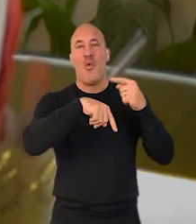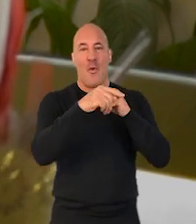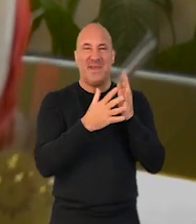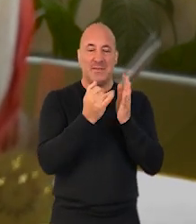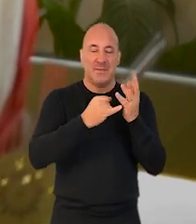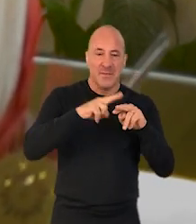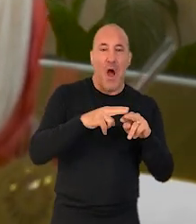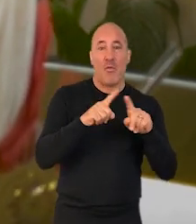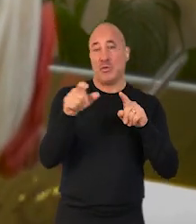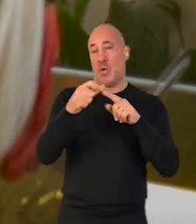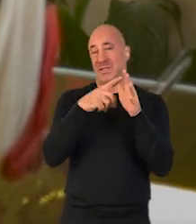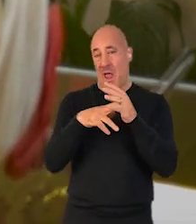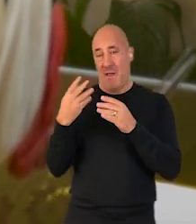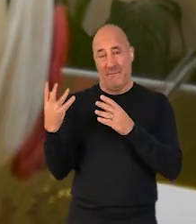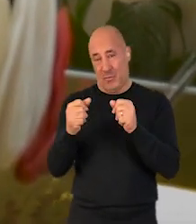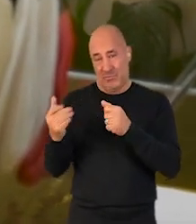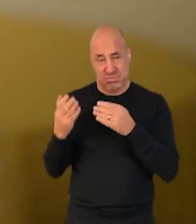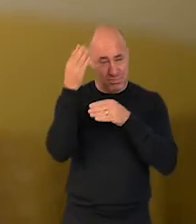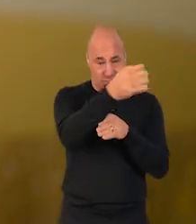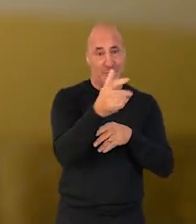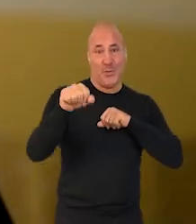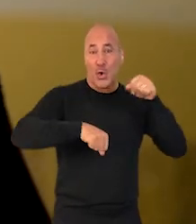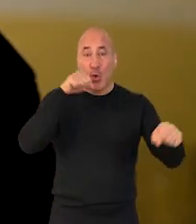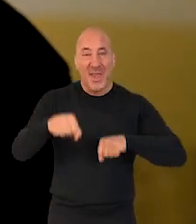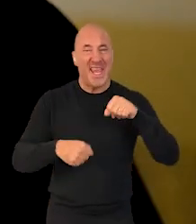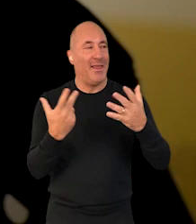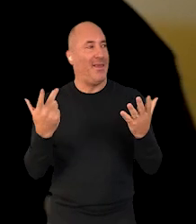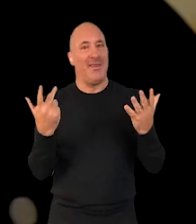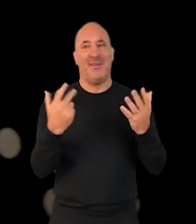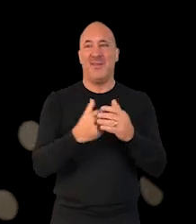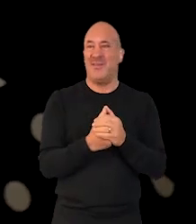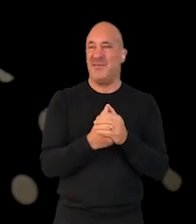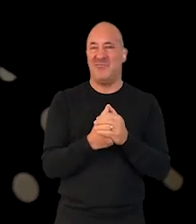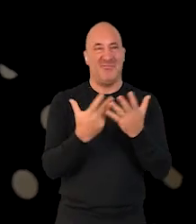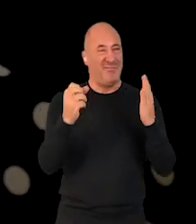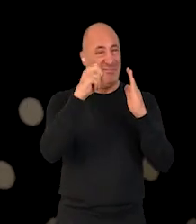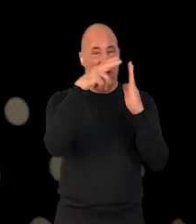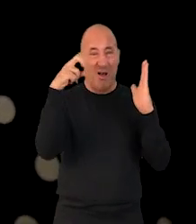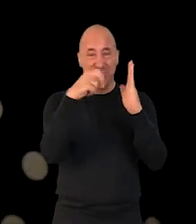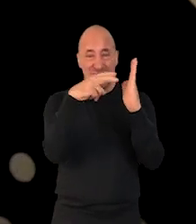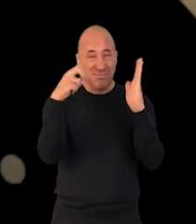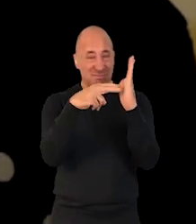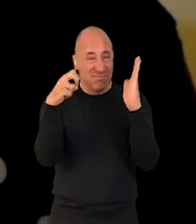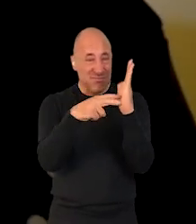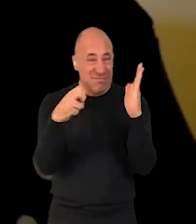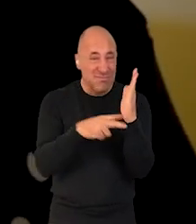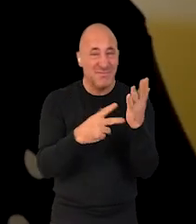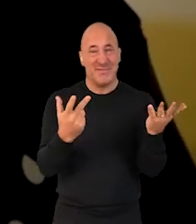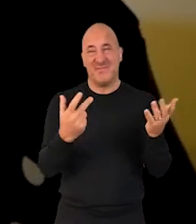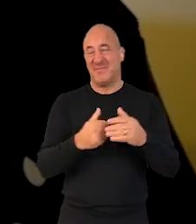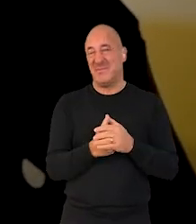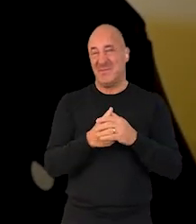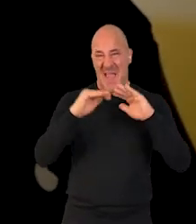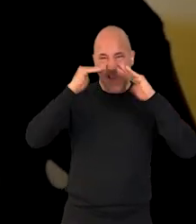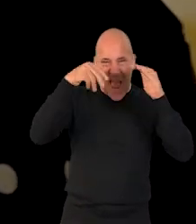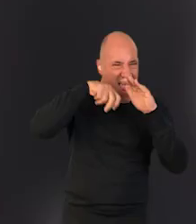centre where the staff and Dave take them and they do canoeing, they